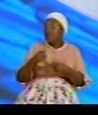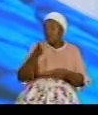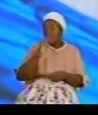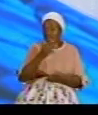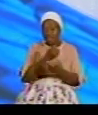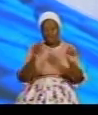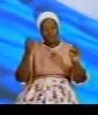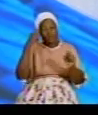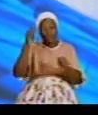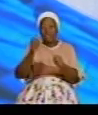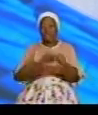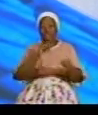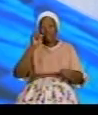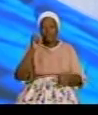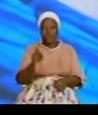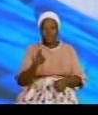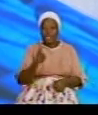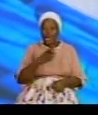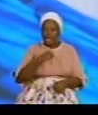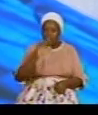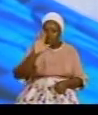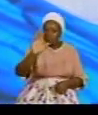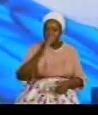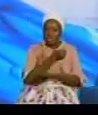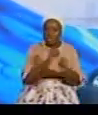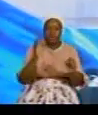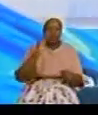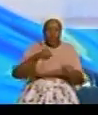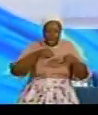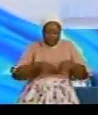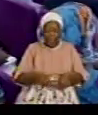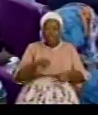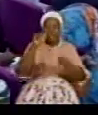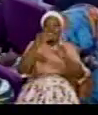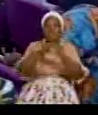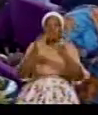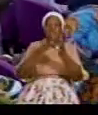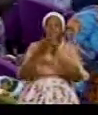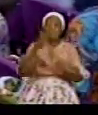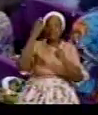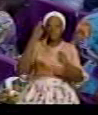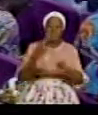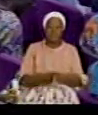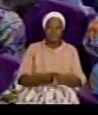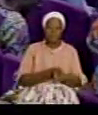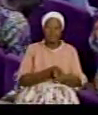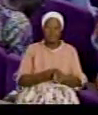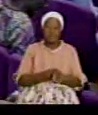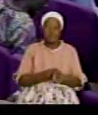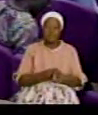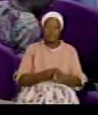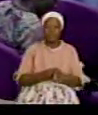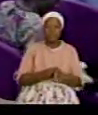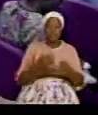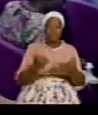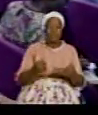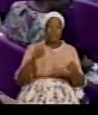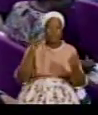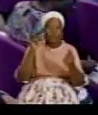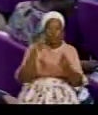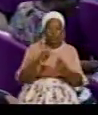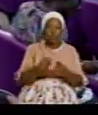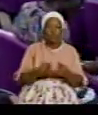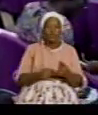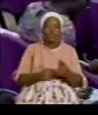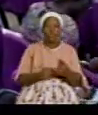salvation for everyone, and your salvation will abide in Jesus' name. We're coming to